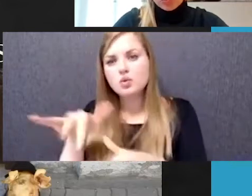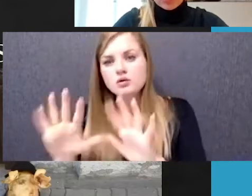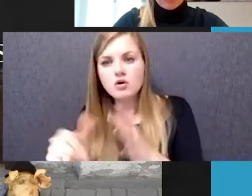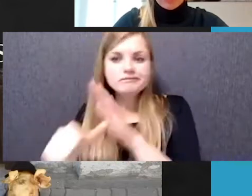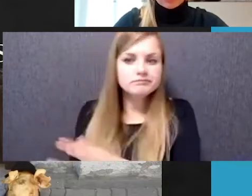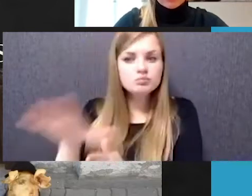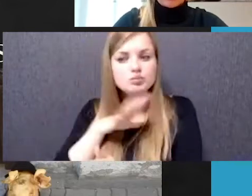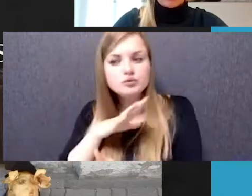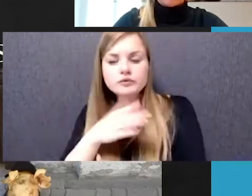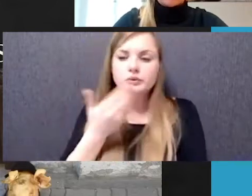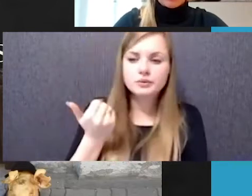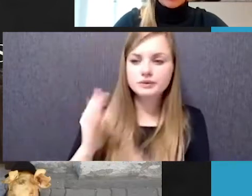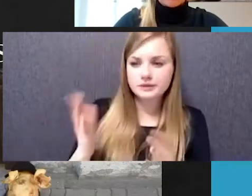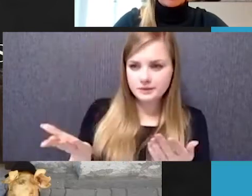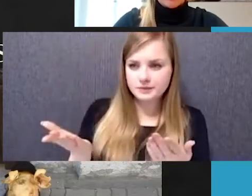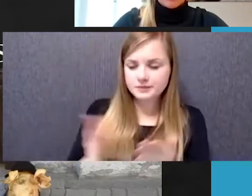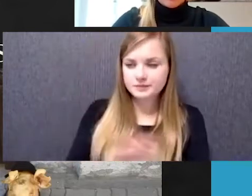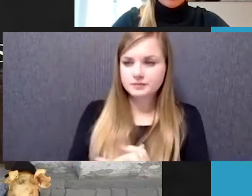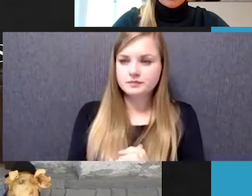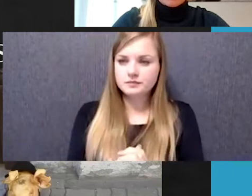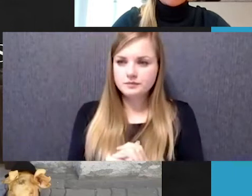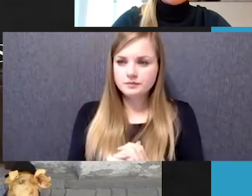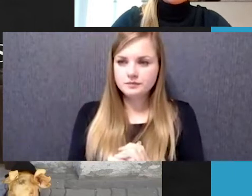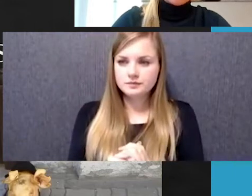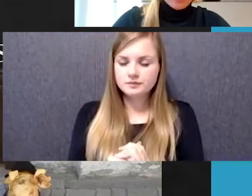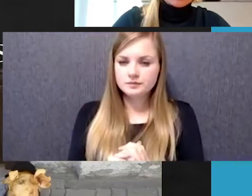And it is based on the previous